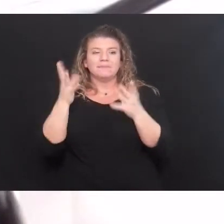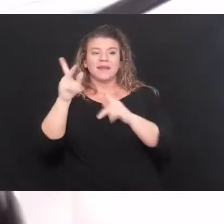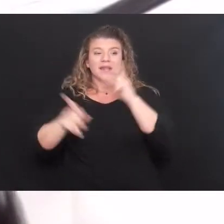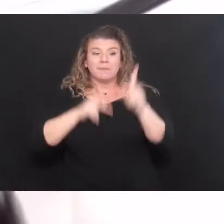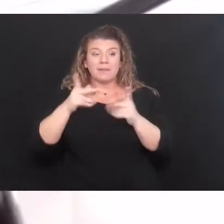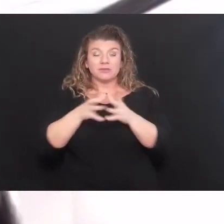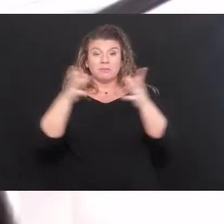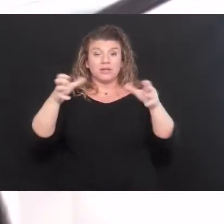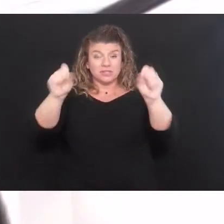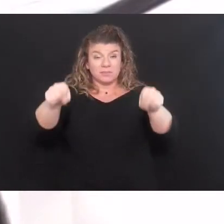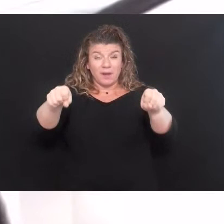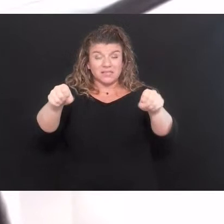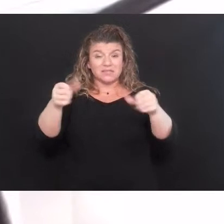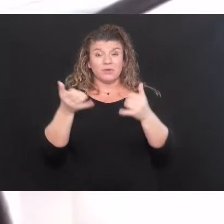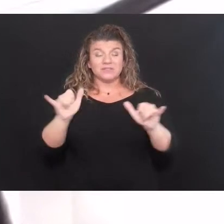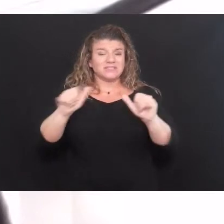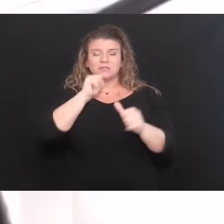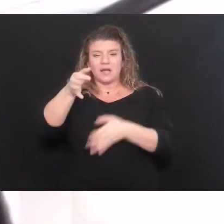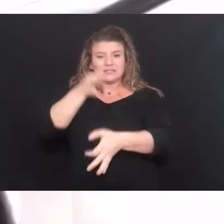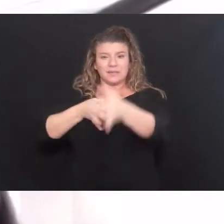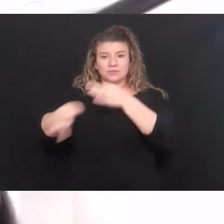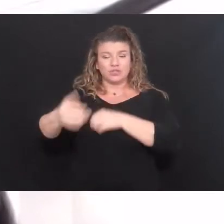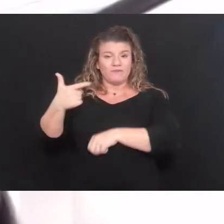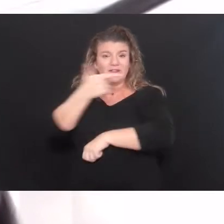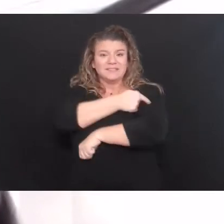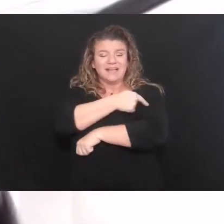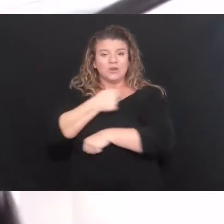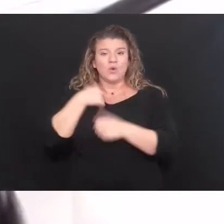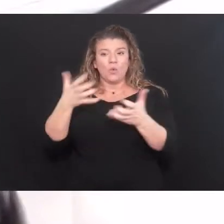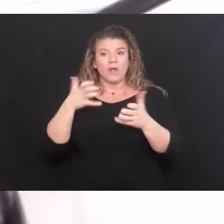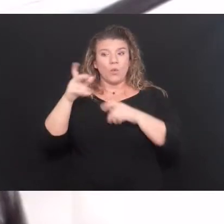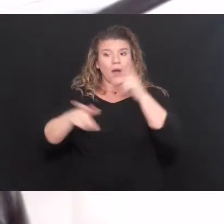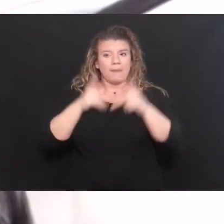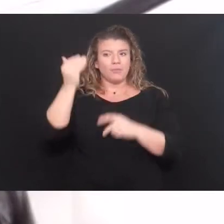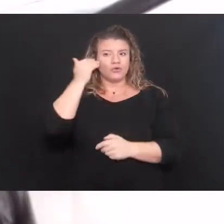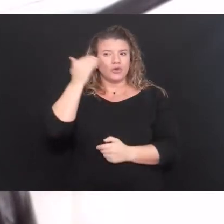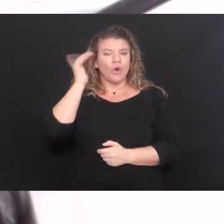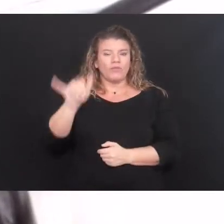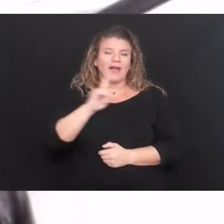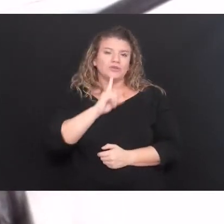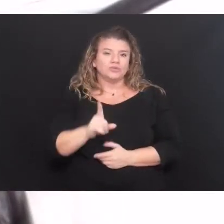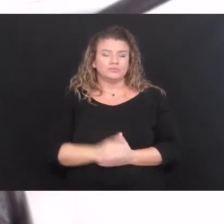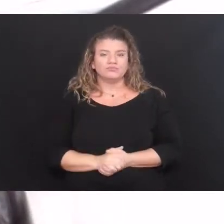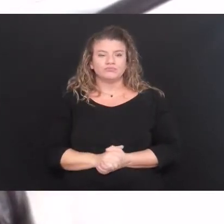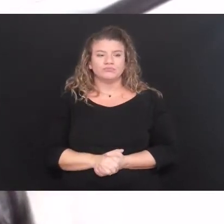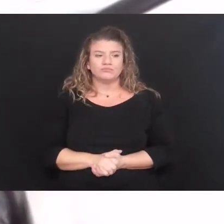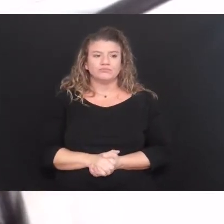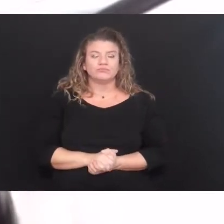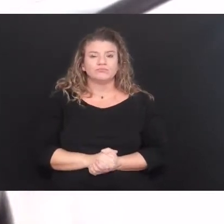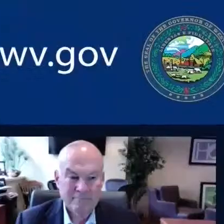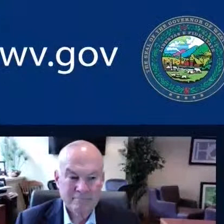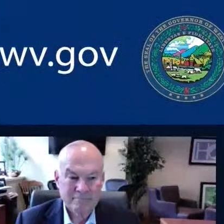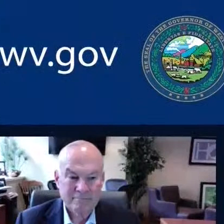But it's still not a substitute for vaccines. We want people to realize that as well. Thanks.